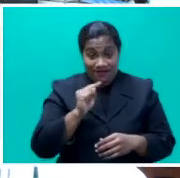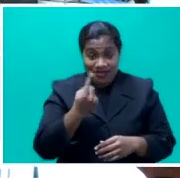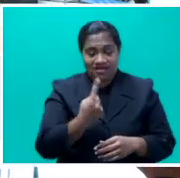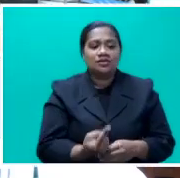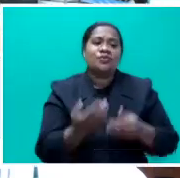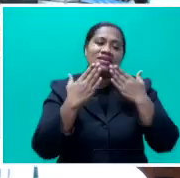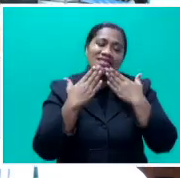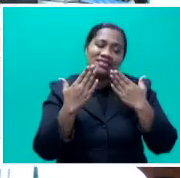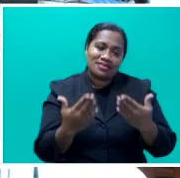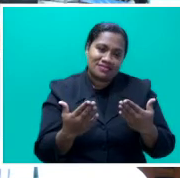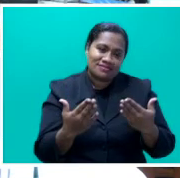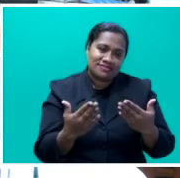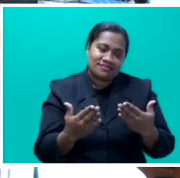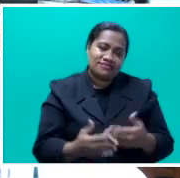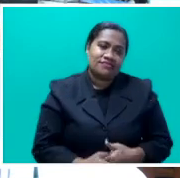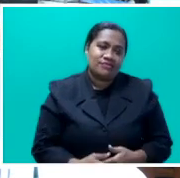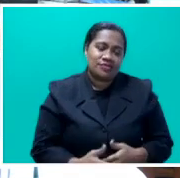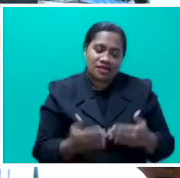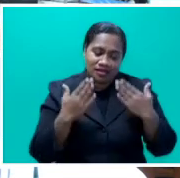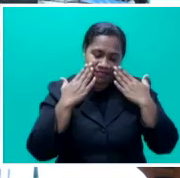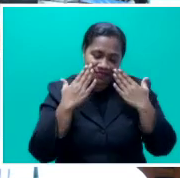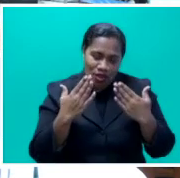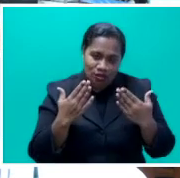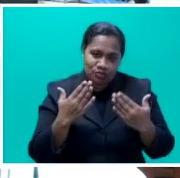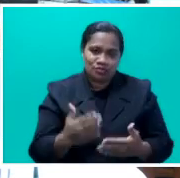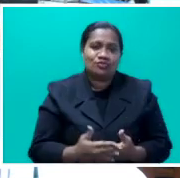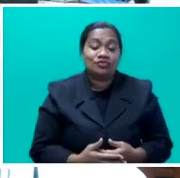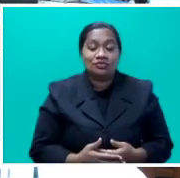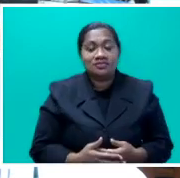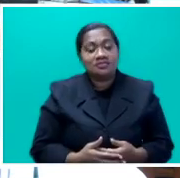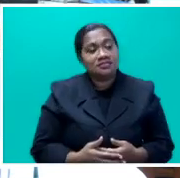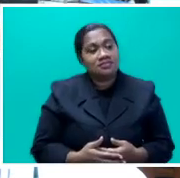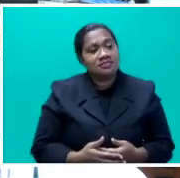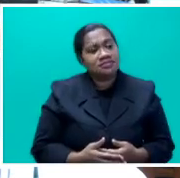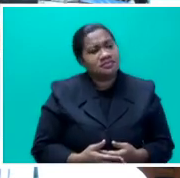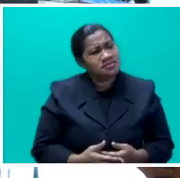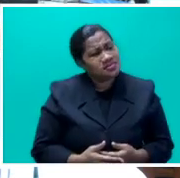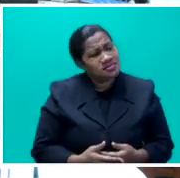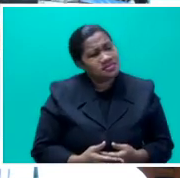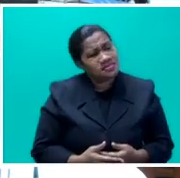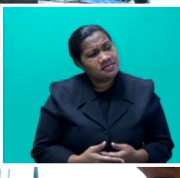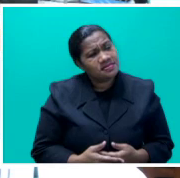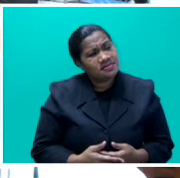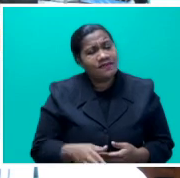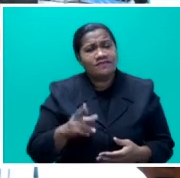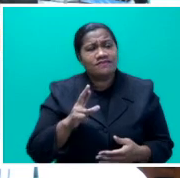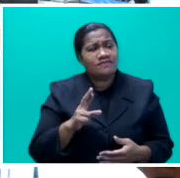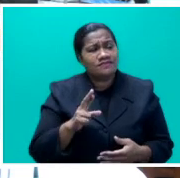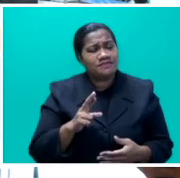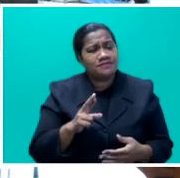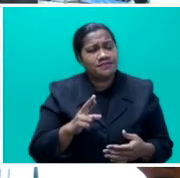and acknowledge the Constitutional Office Commission for the conclusion of